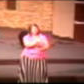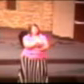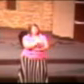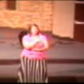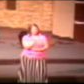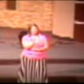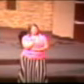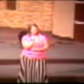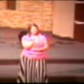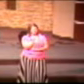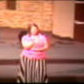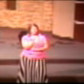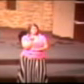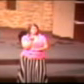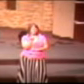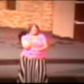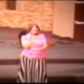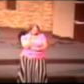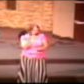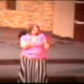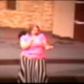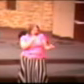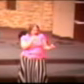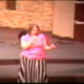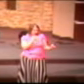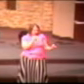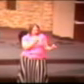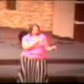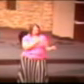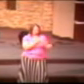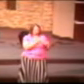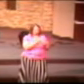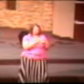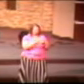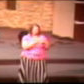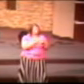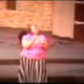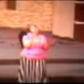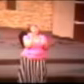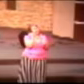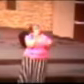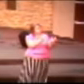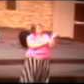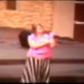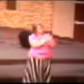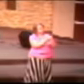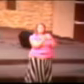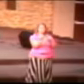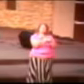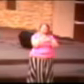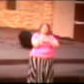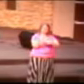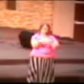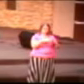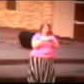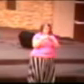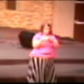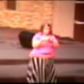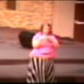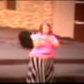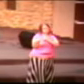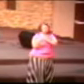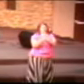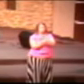I think Luke is trying to tell us something. That if Jesus is going to call us to community, he's modeling